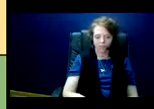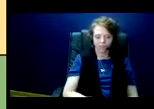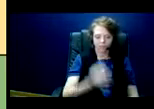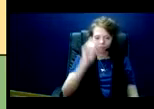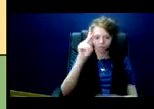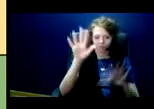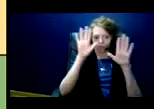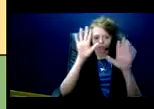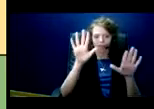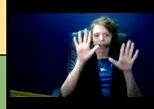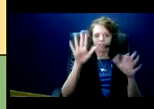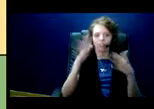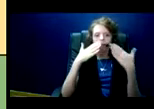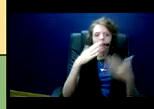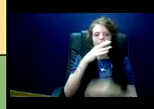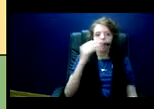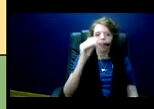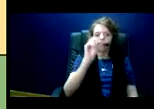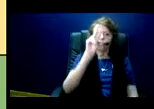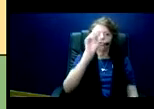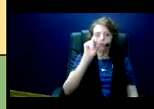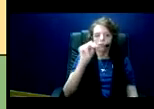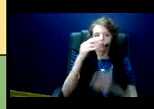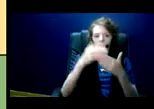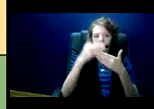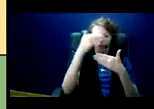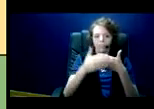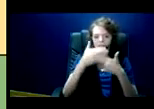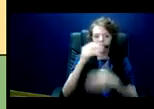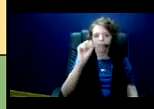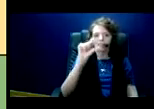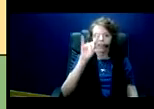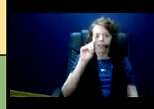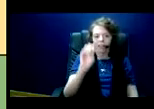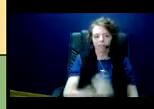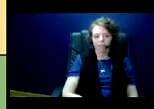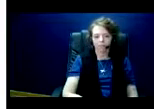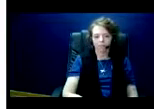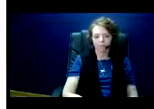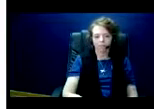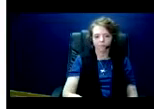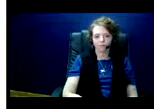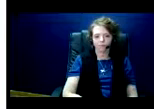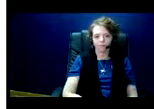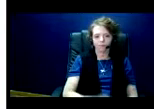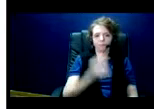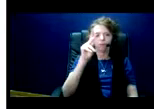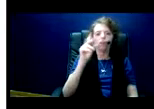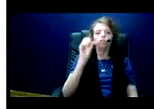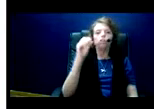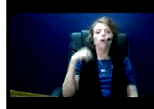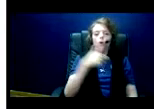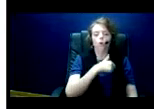Awesome, thank you. And Susan, we can go to the next slide. You want to add? So we are going to go